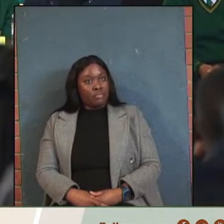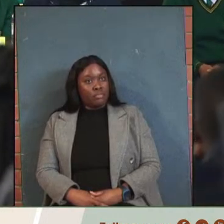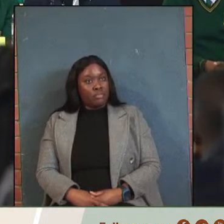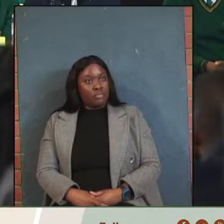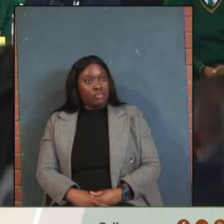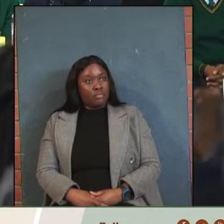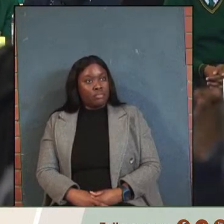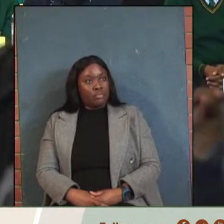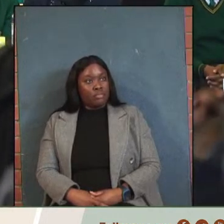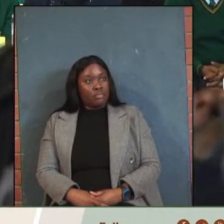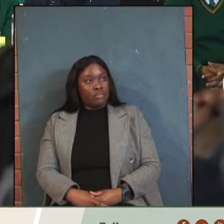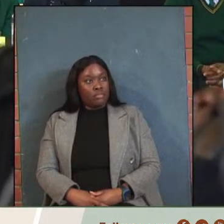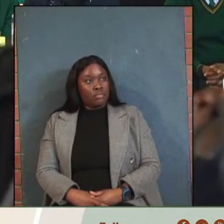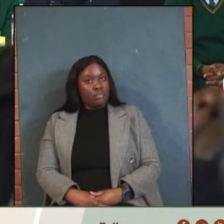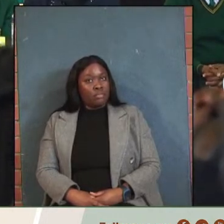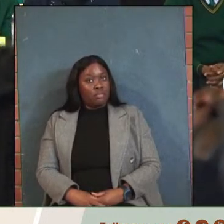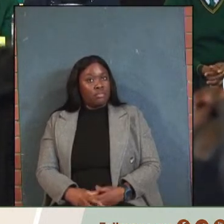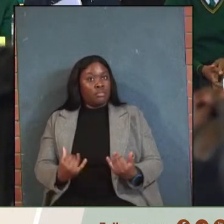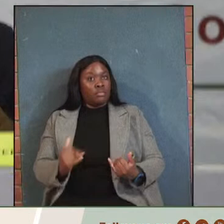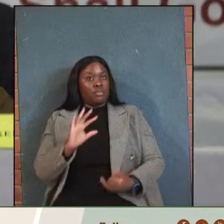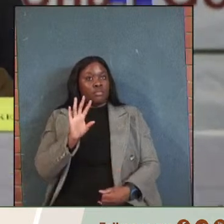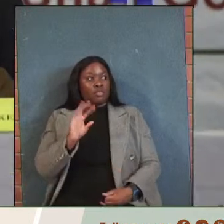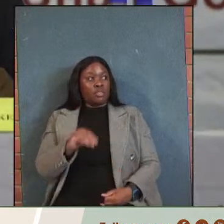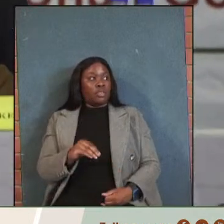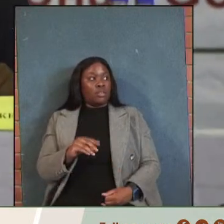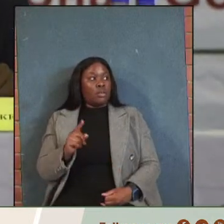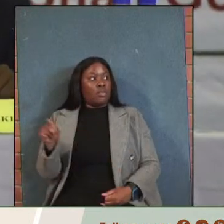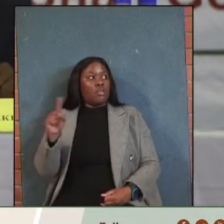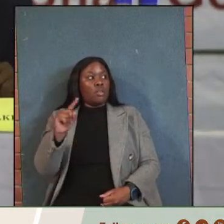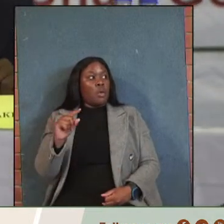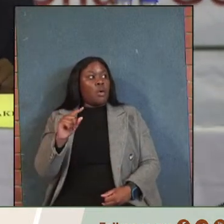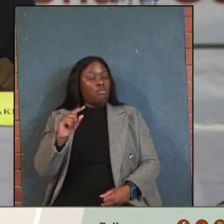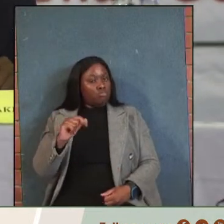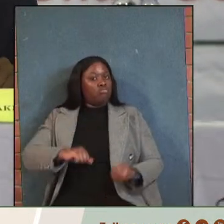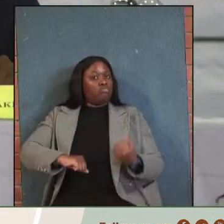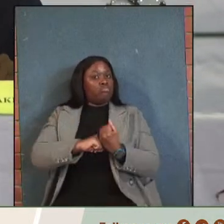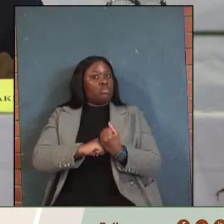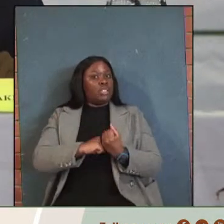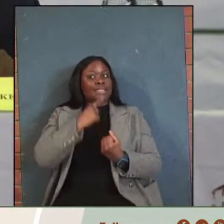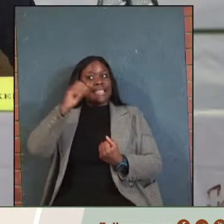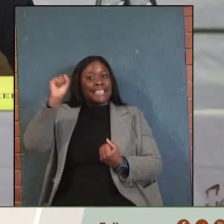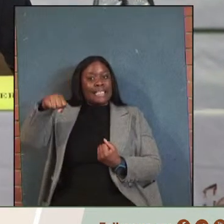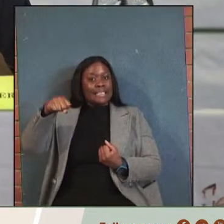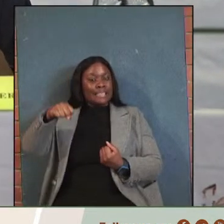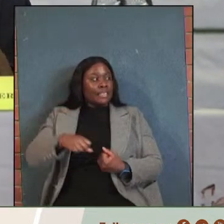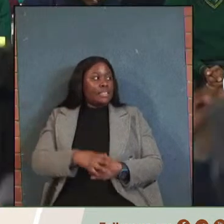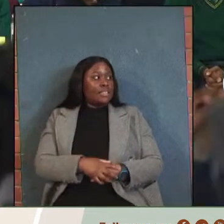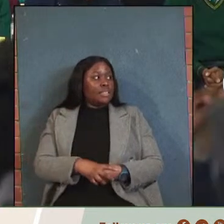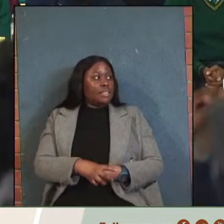I now put the question. All those in favor, say yes. Yes.